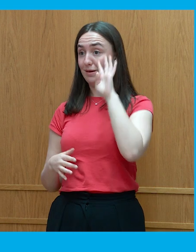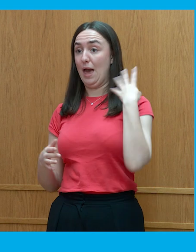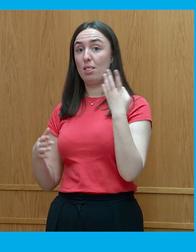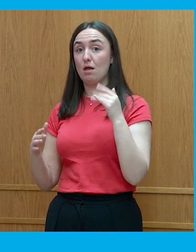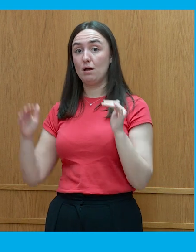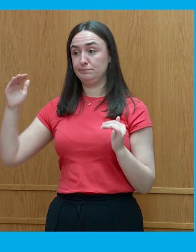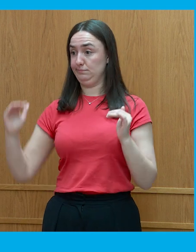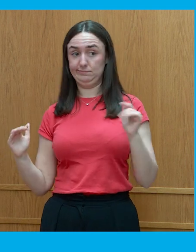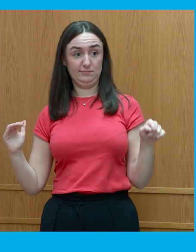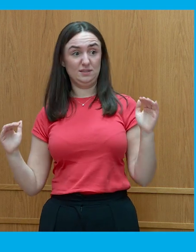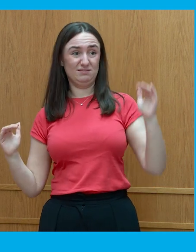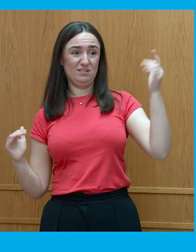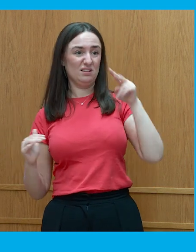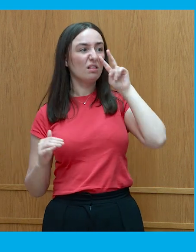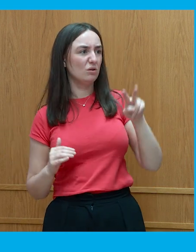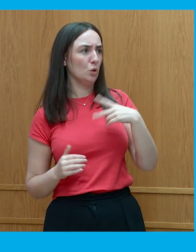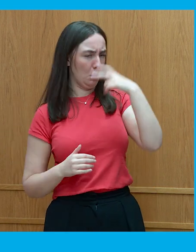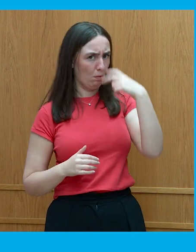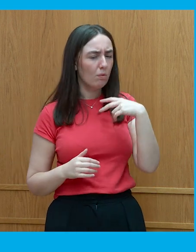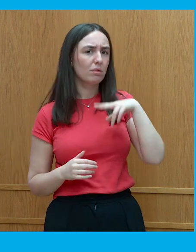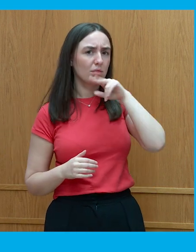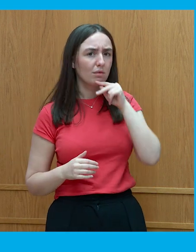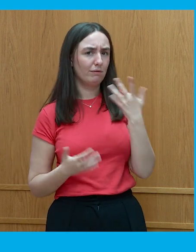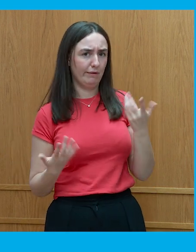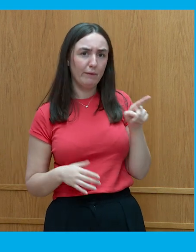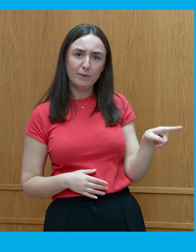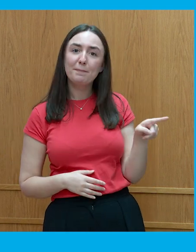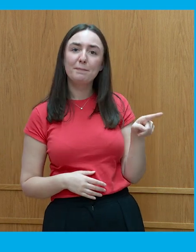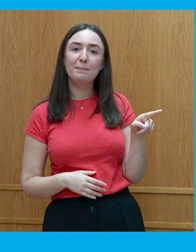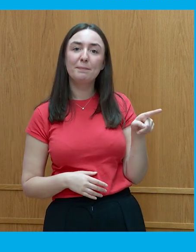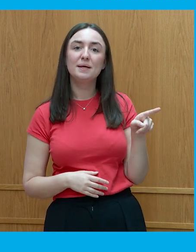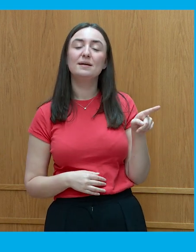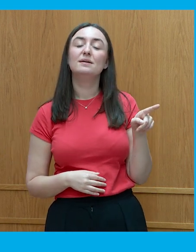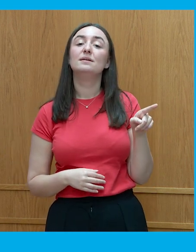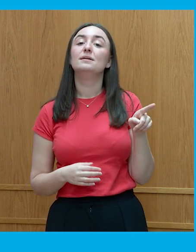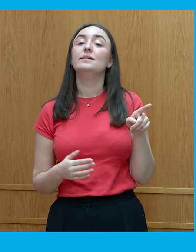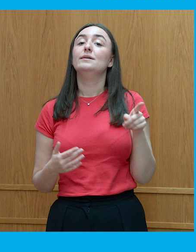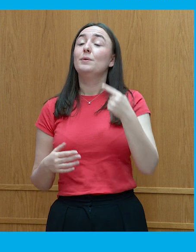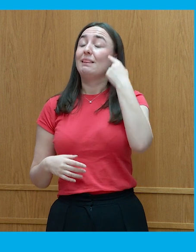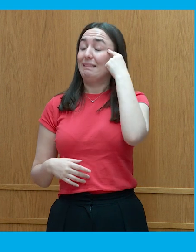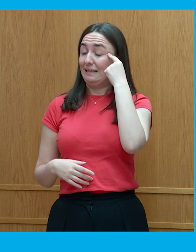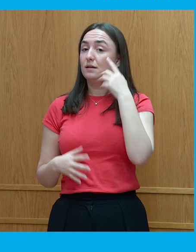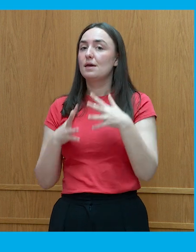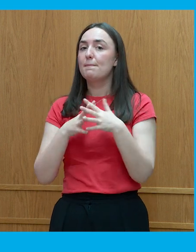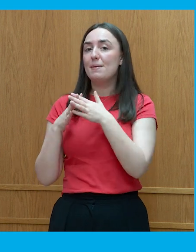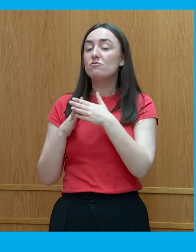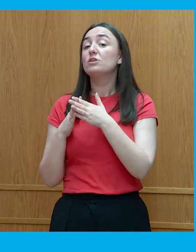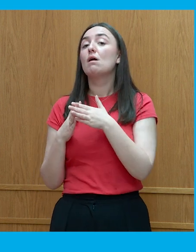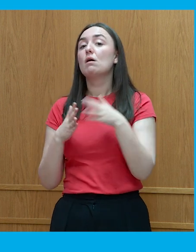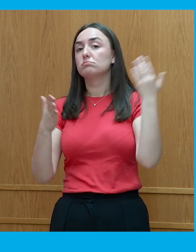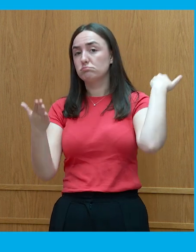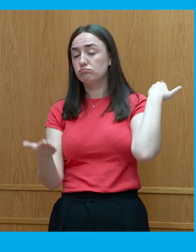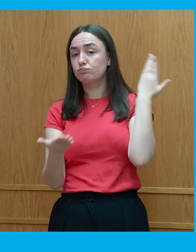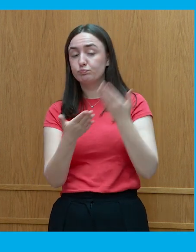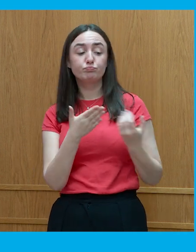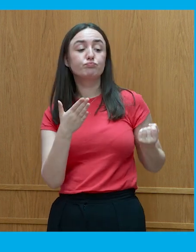and mumbly and what have you. But I think I'd probably say that America's used to having older politicians. There's